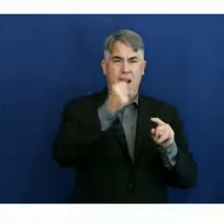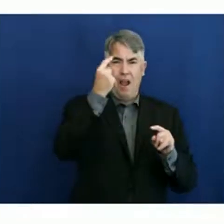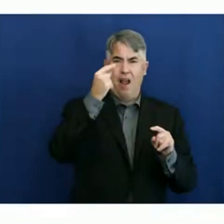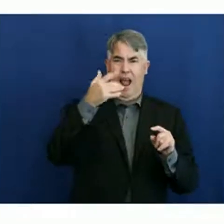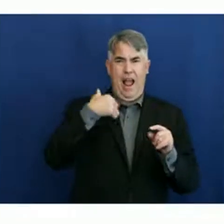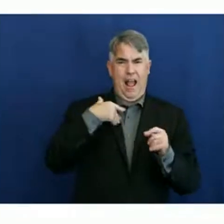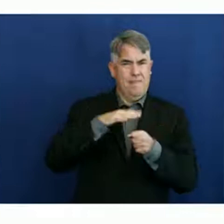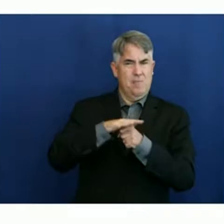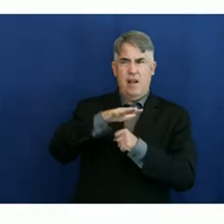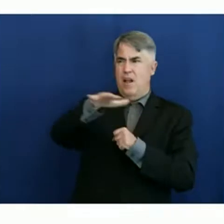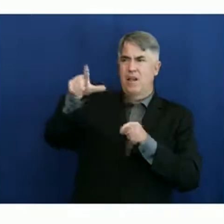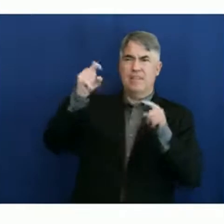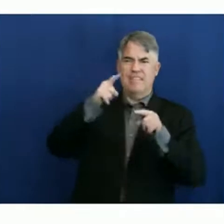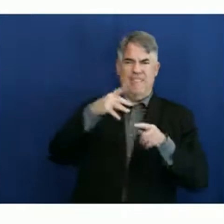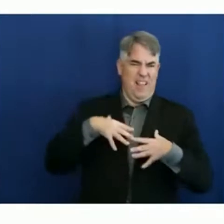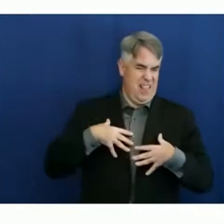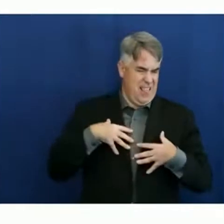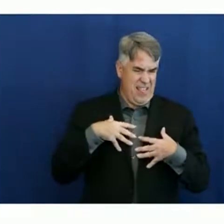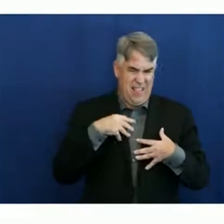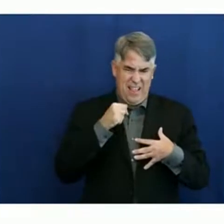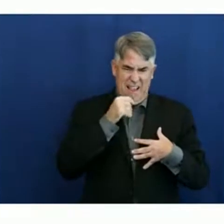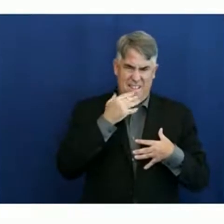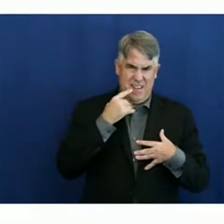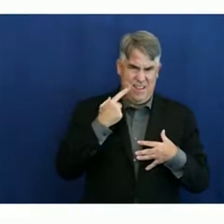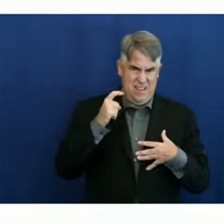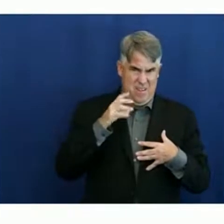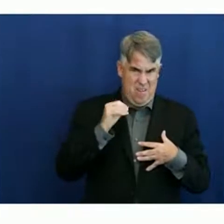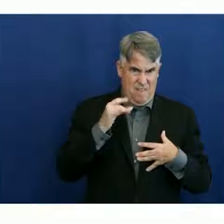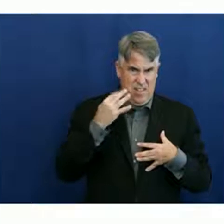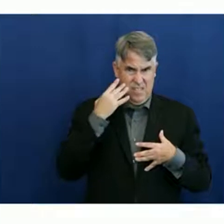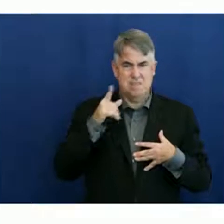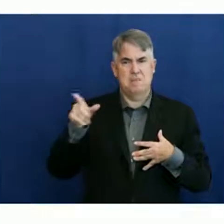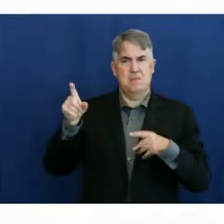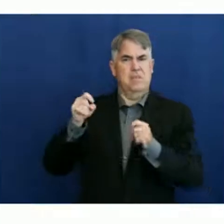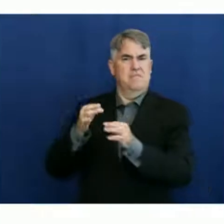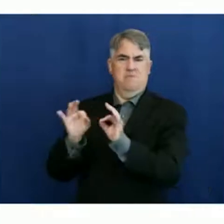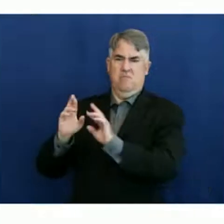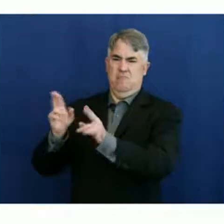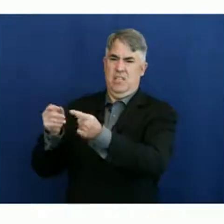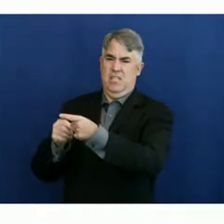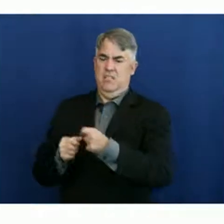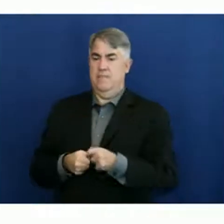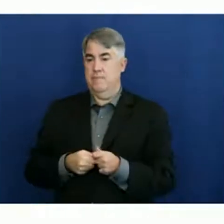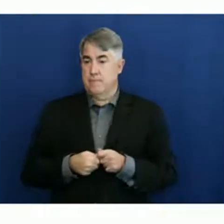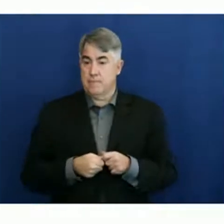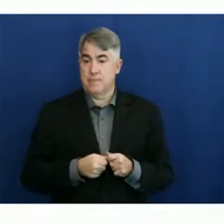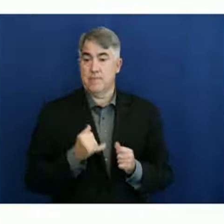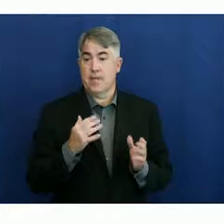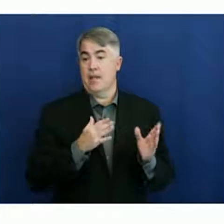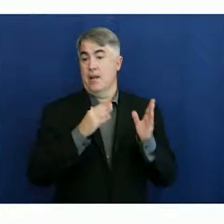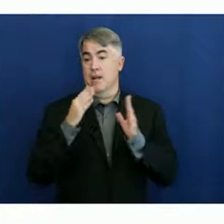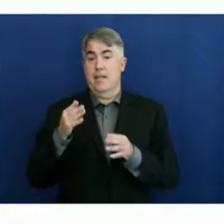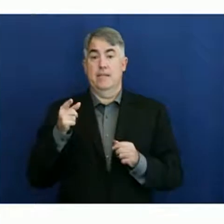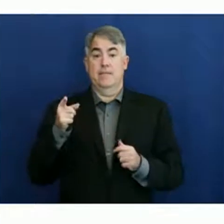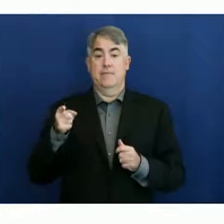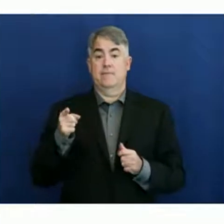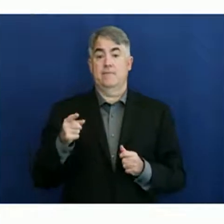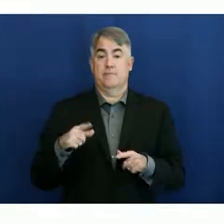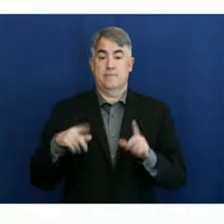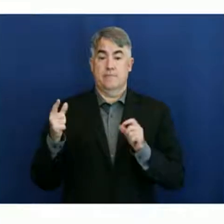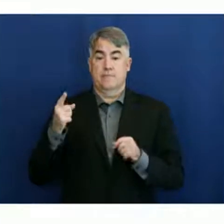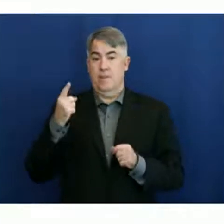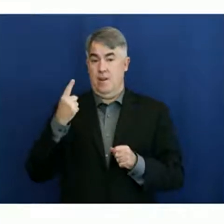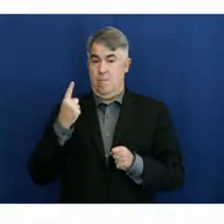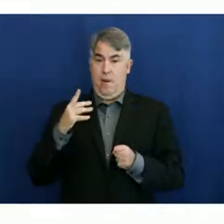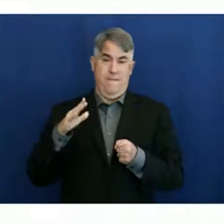good. And then the final chart here is just the case rate chart. Again, you see us coming down almost a full point from